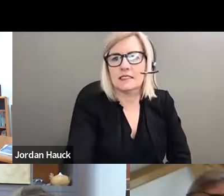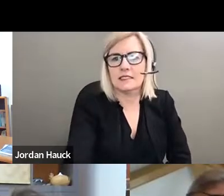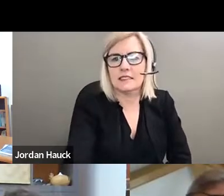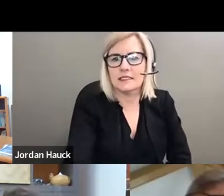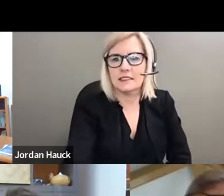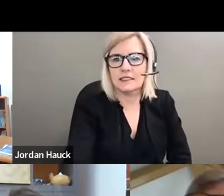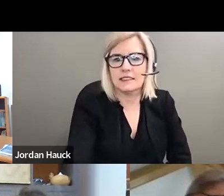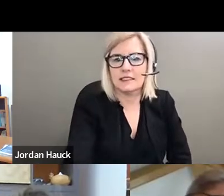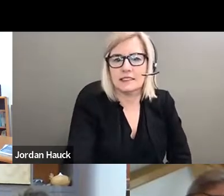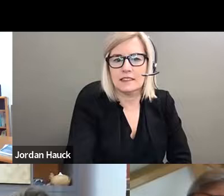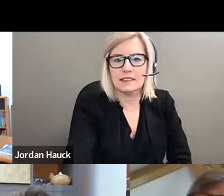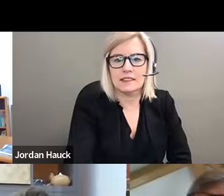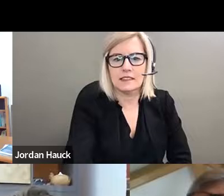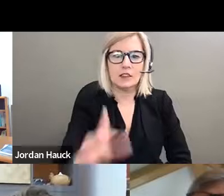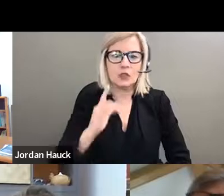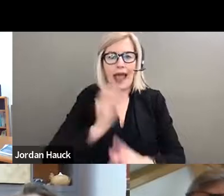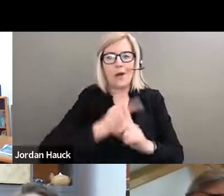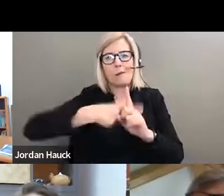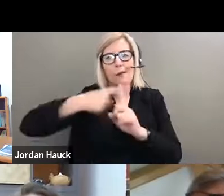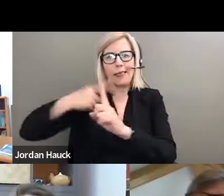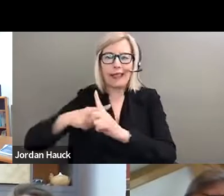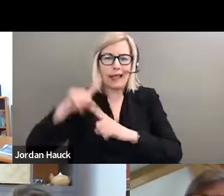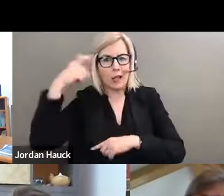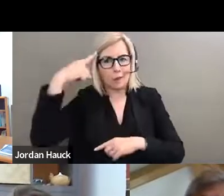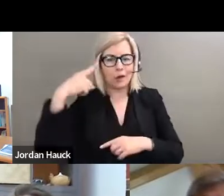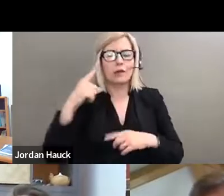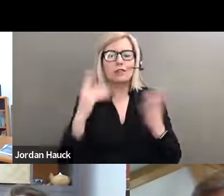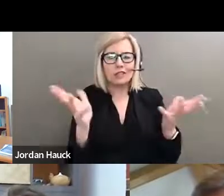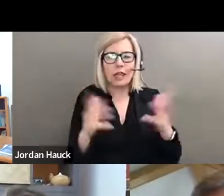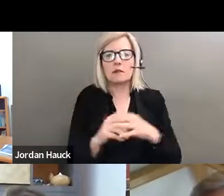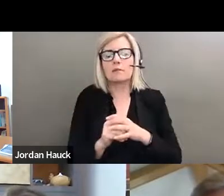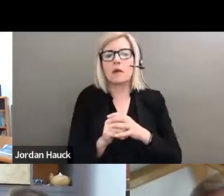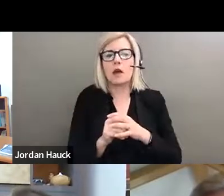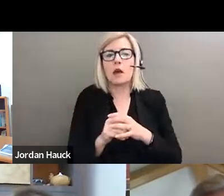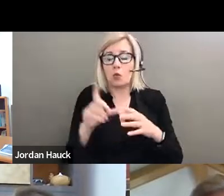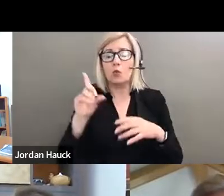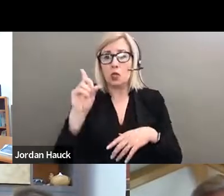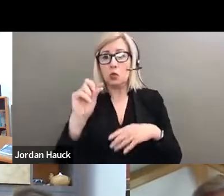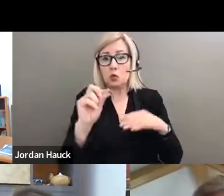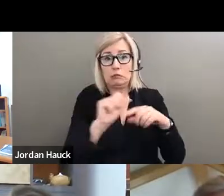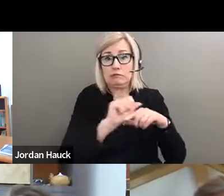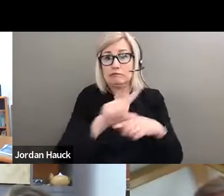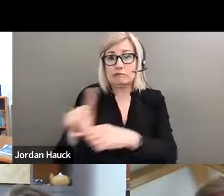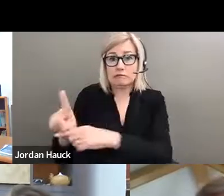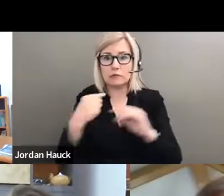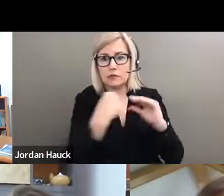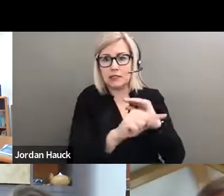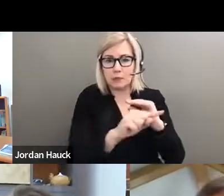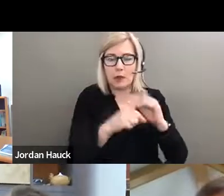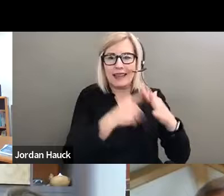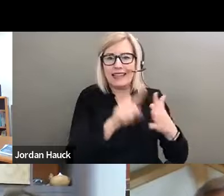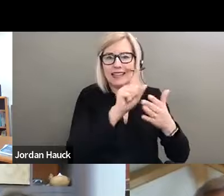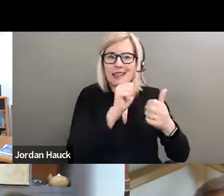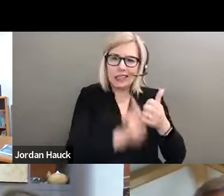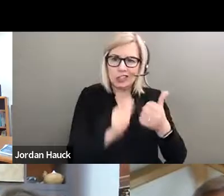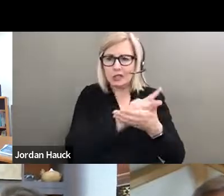monthly capital chat. Just a quick plug-in. We do send a email out at the beginning of each week that kind of